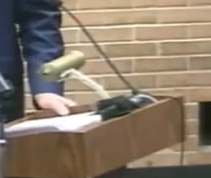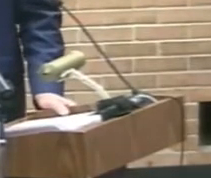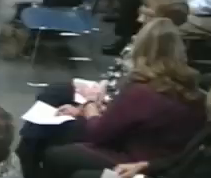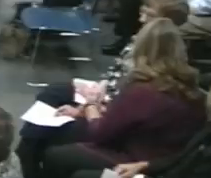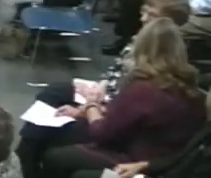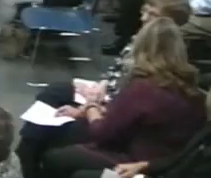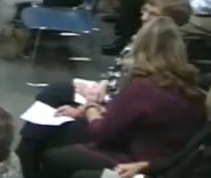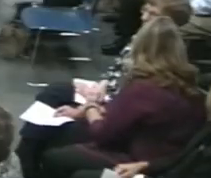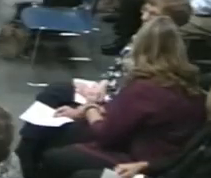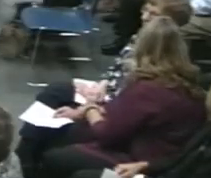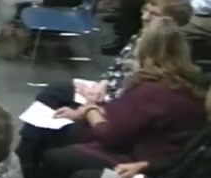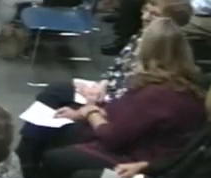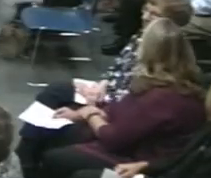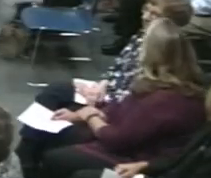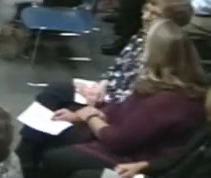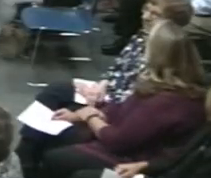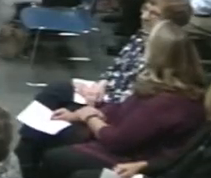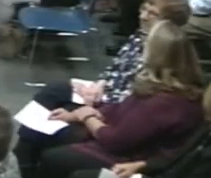Fall out.